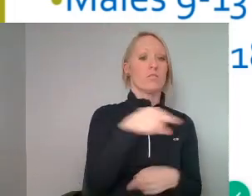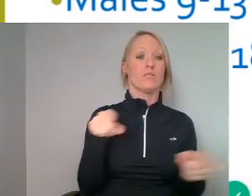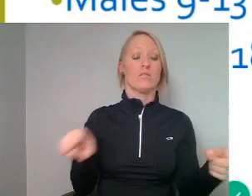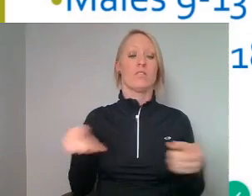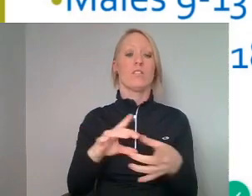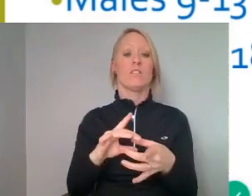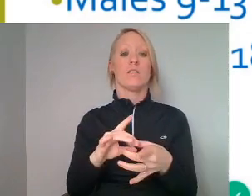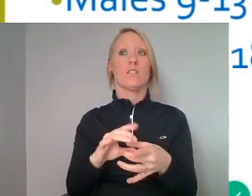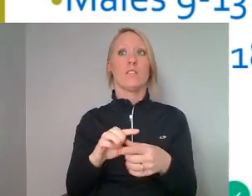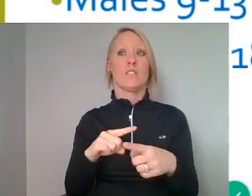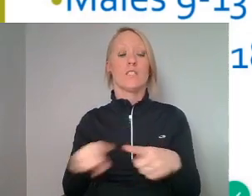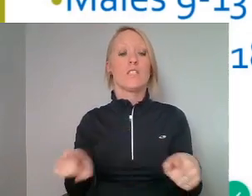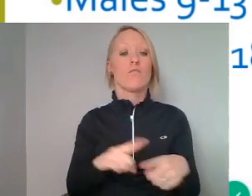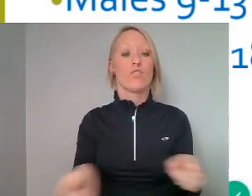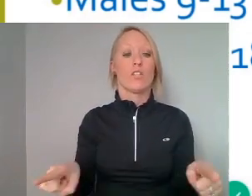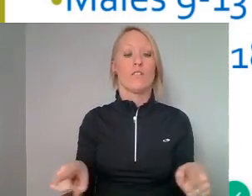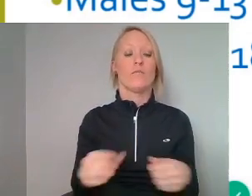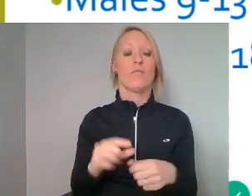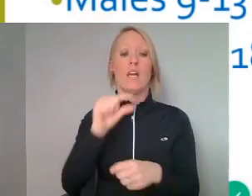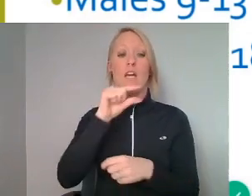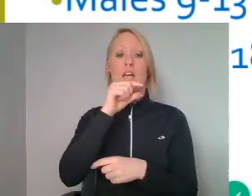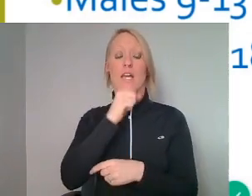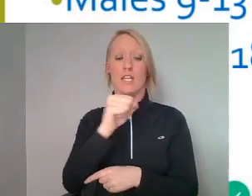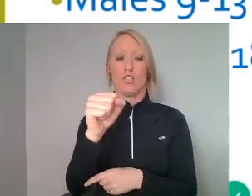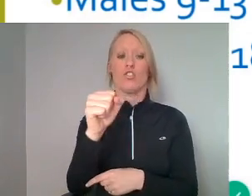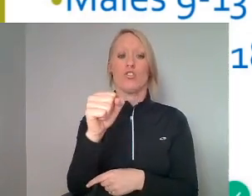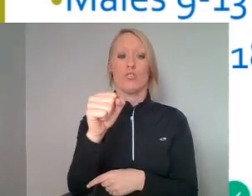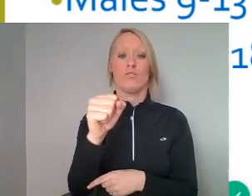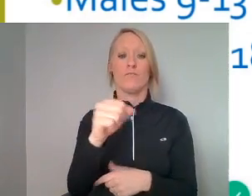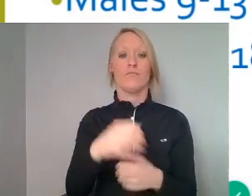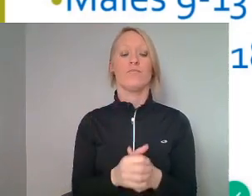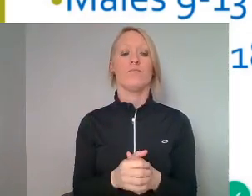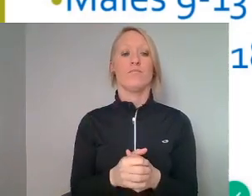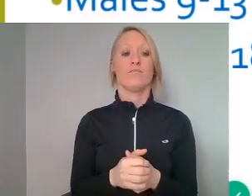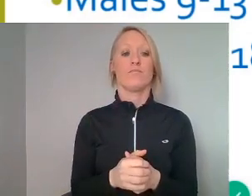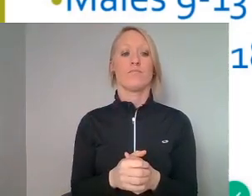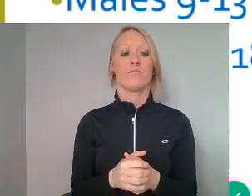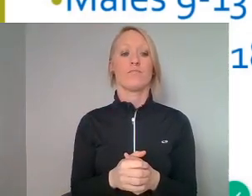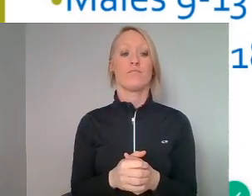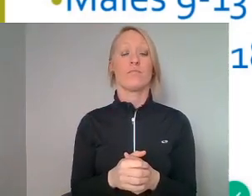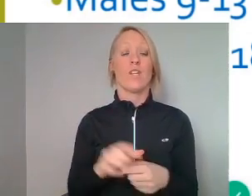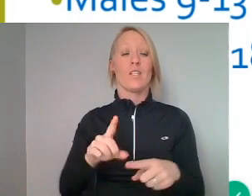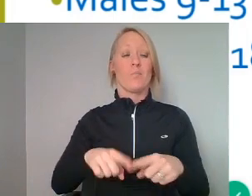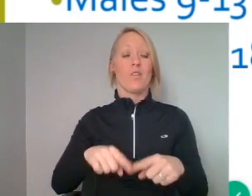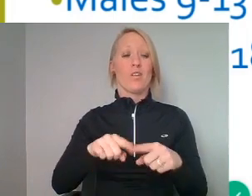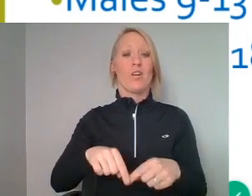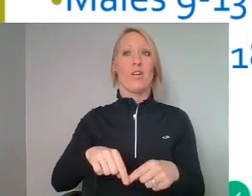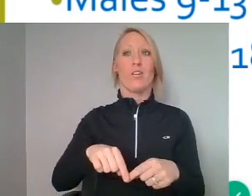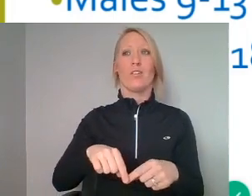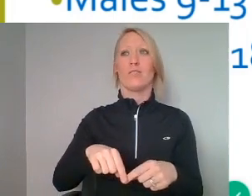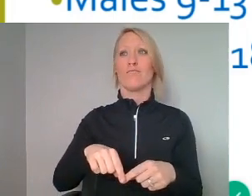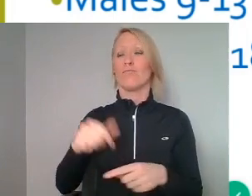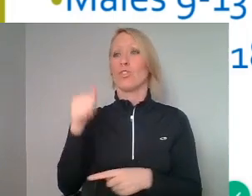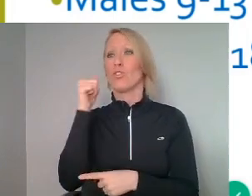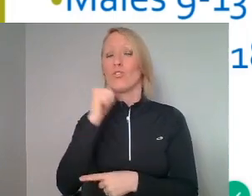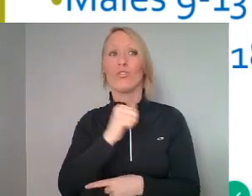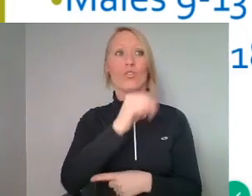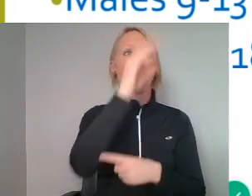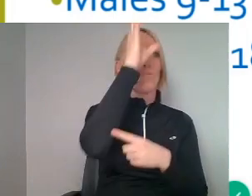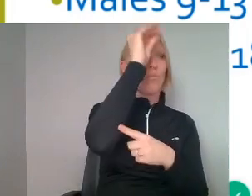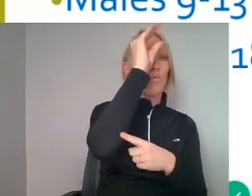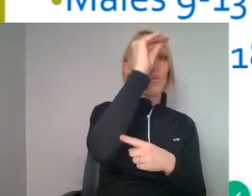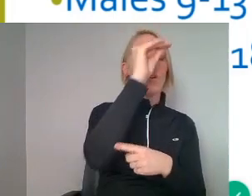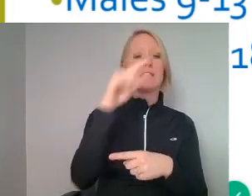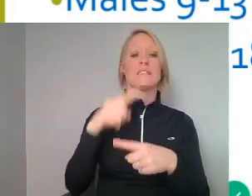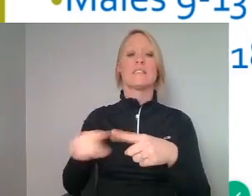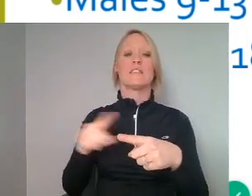on like if you were born male or female, your body needs certain amounts of these food groups. So I would say for most of you guys,